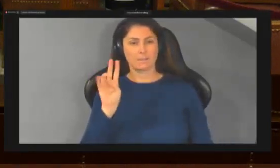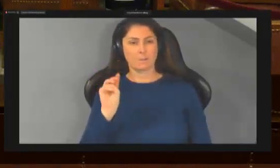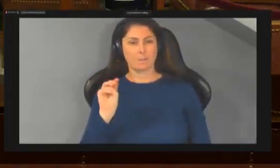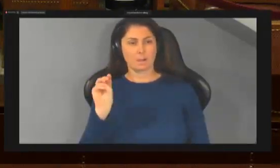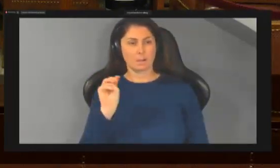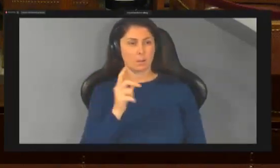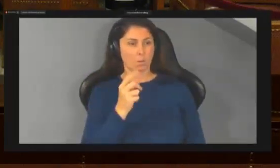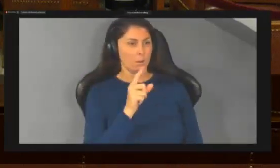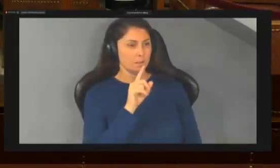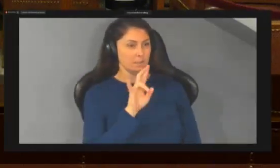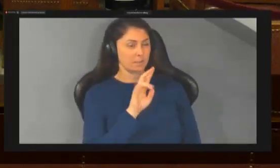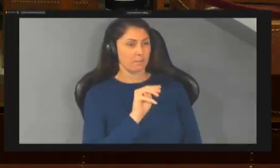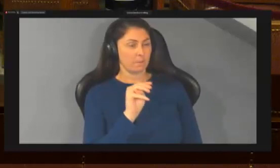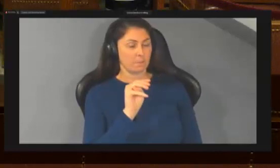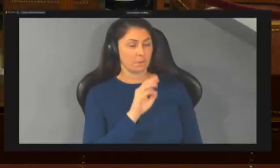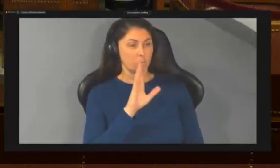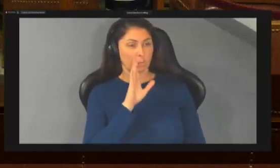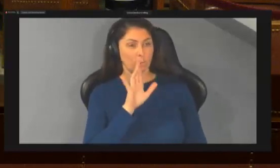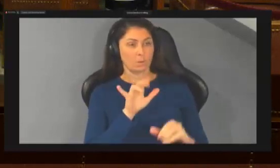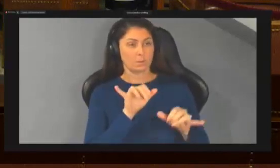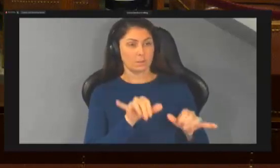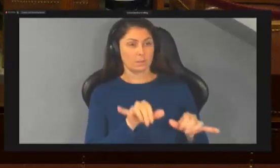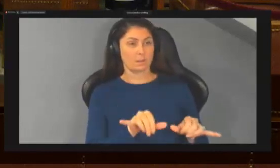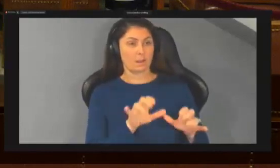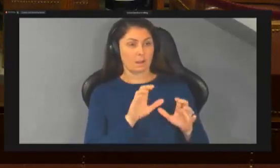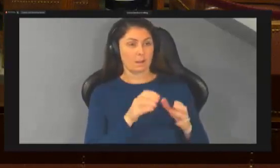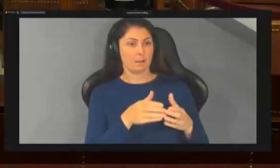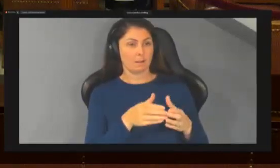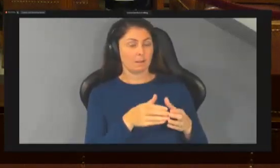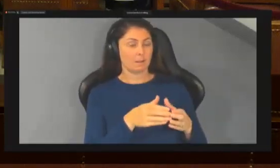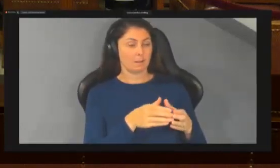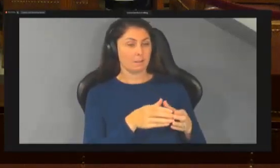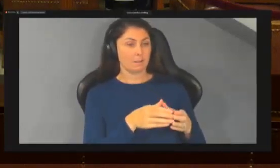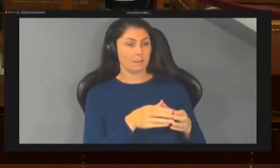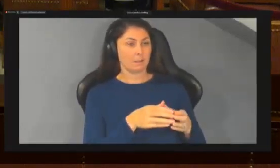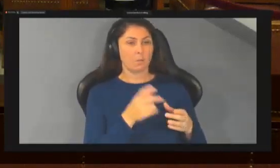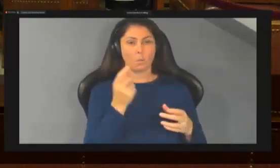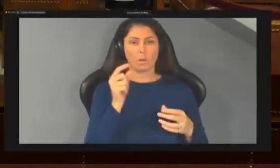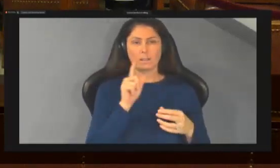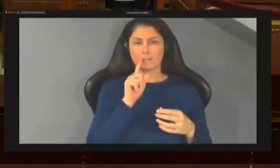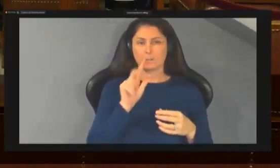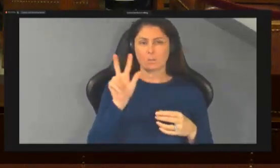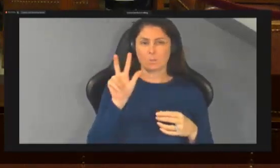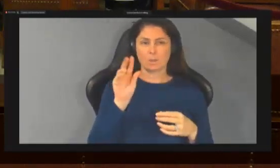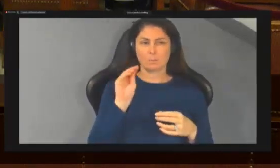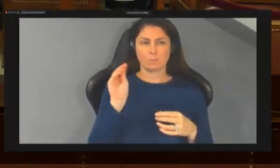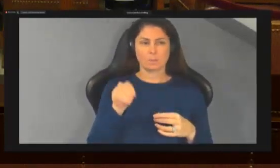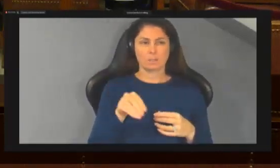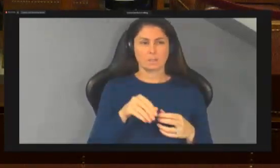7 million? I mean, so that it'll just stay in that. Yeah, yeah, what is 3%?